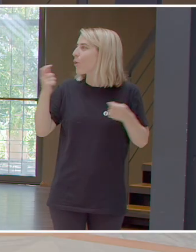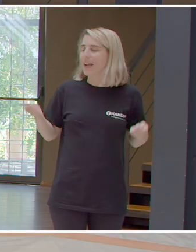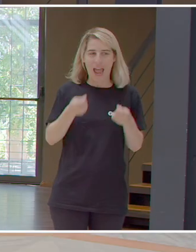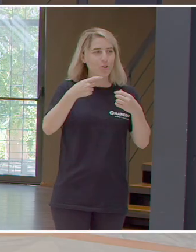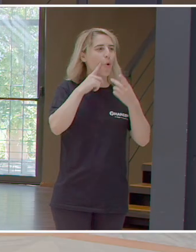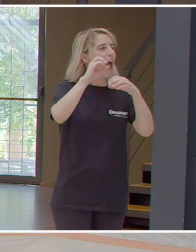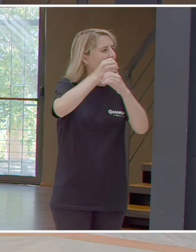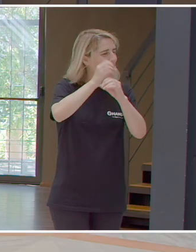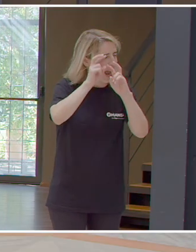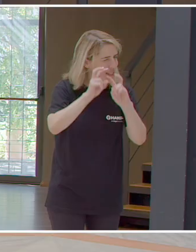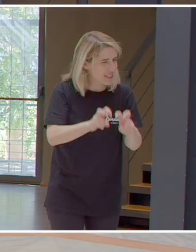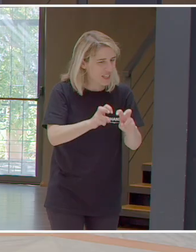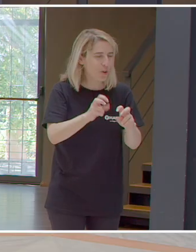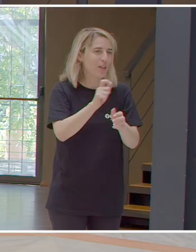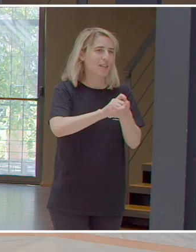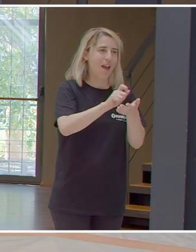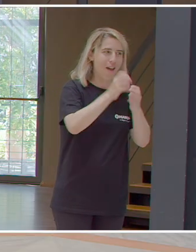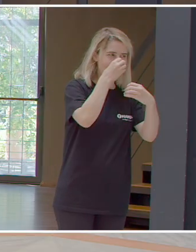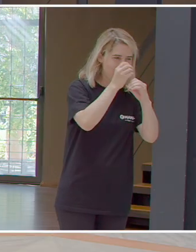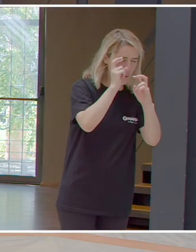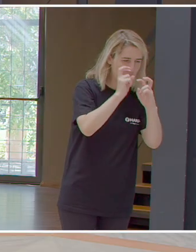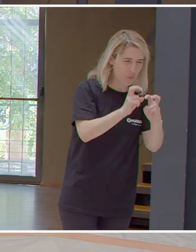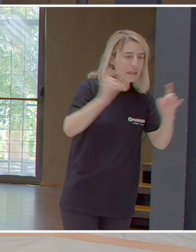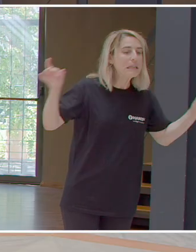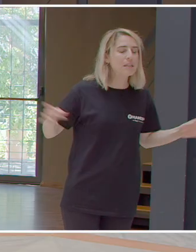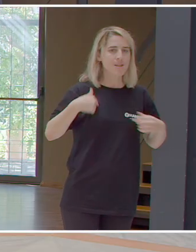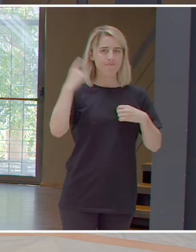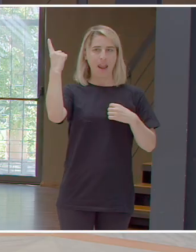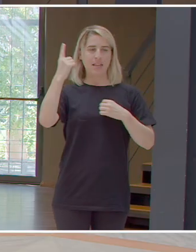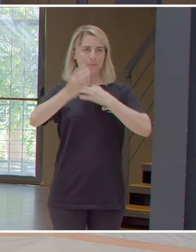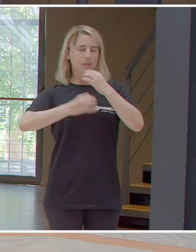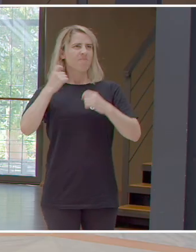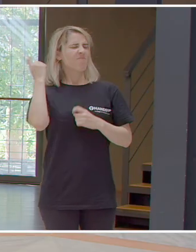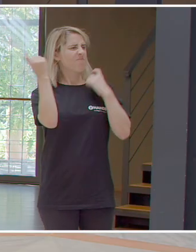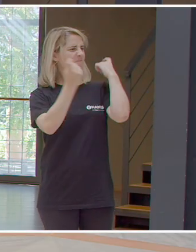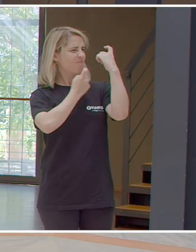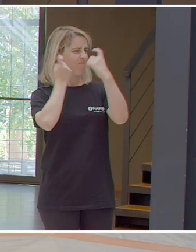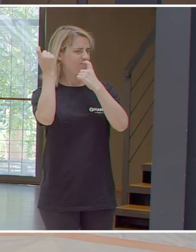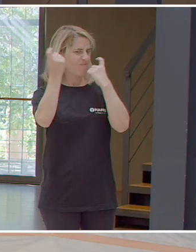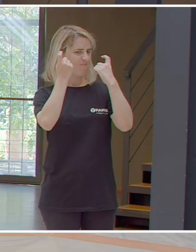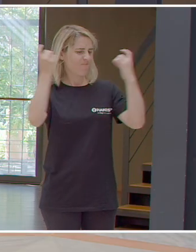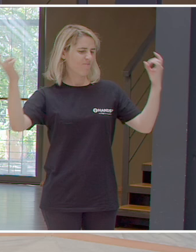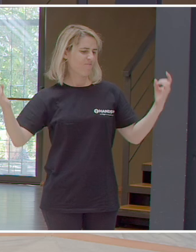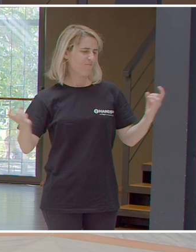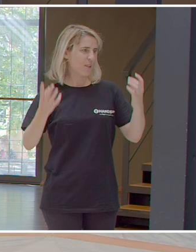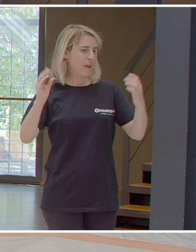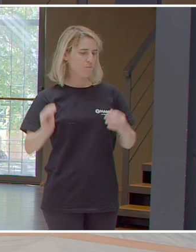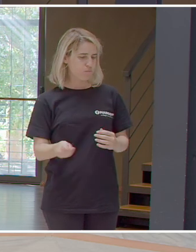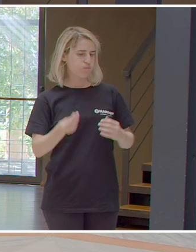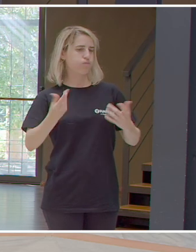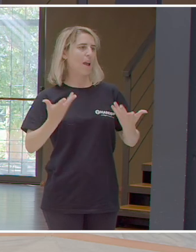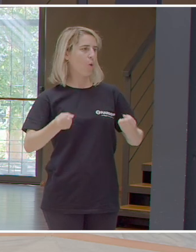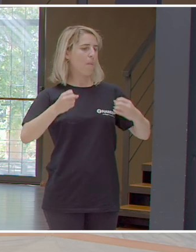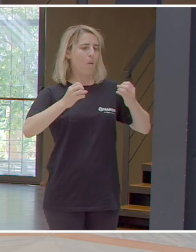lab and in our offices. When somebody voices a concern about, for example, having a lump in a breast